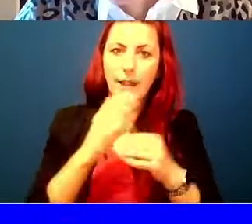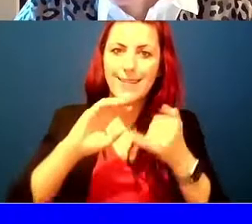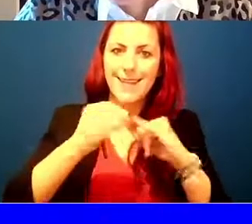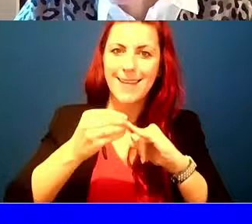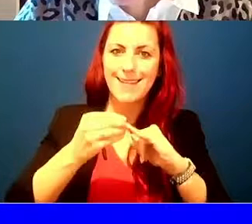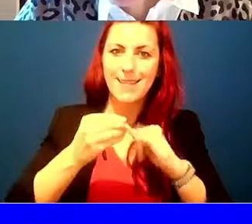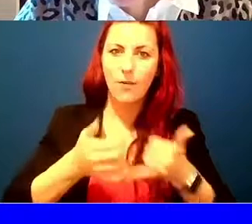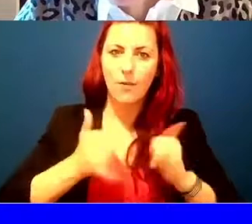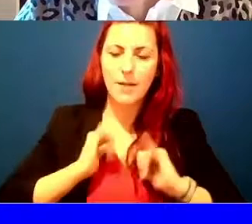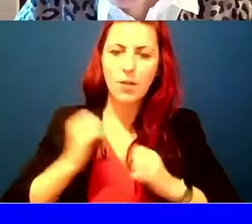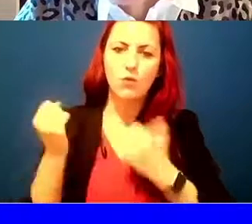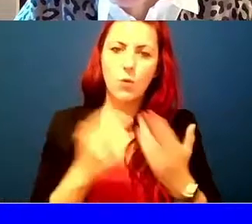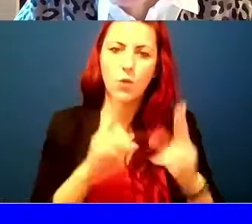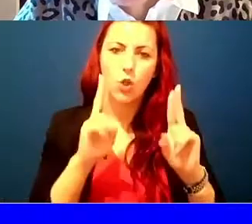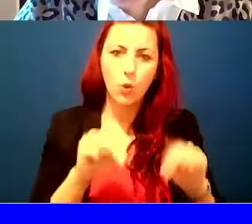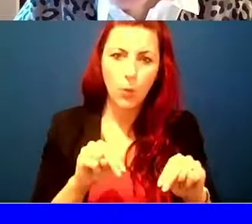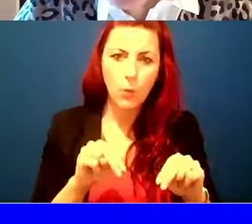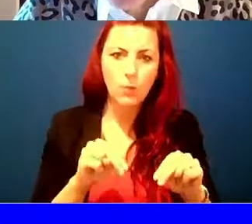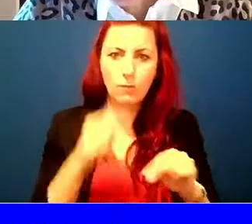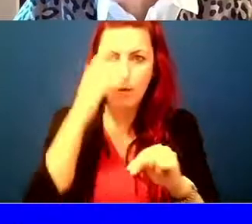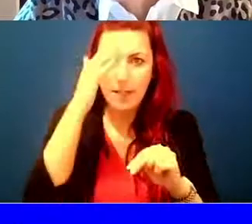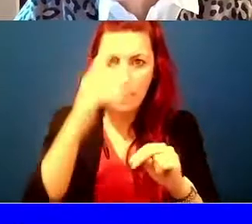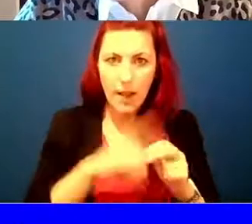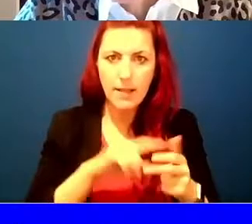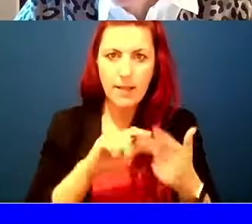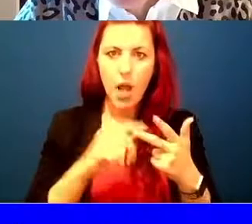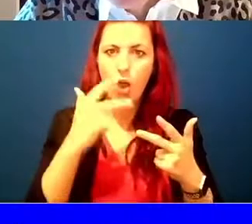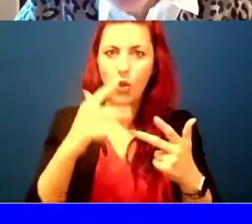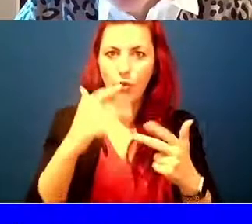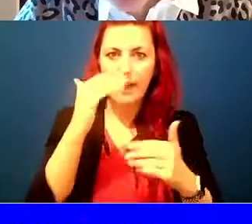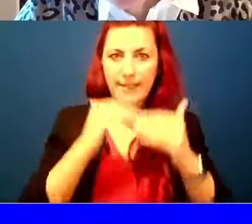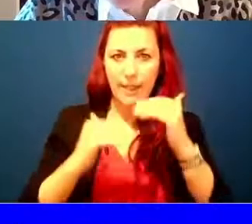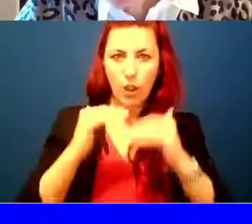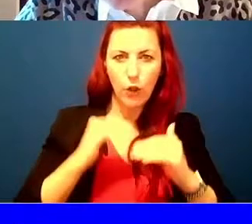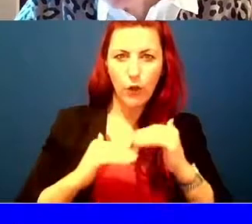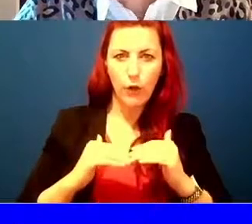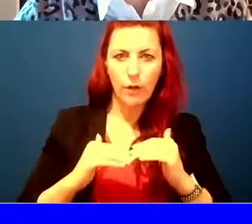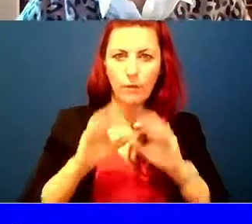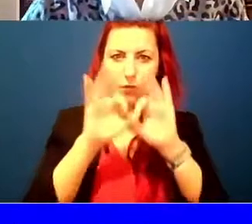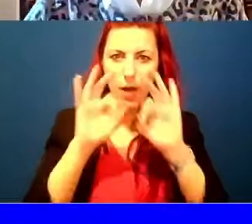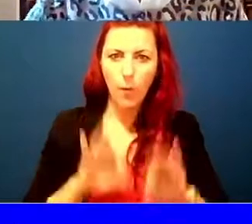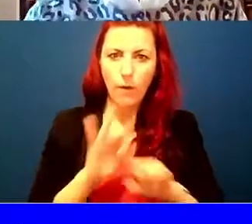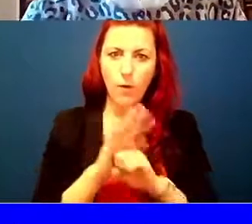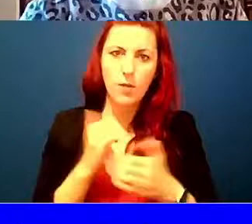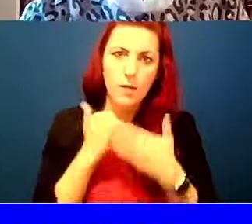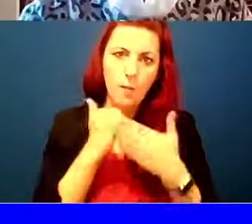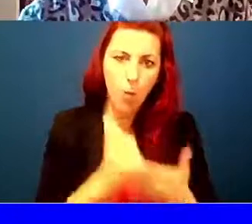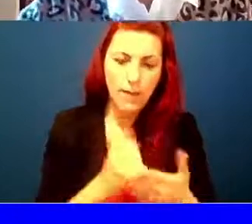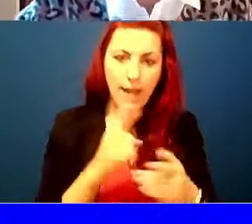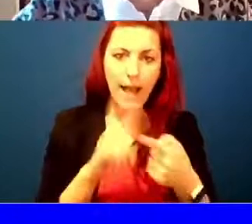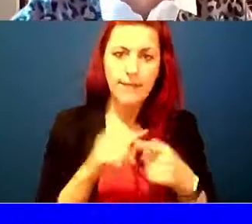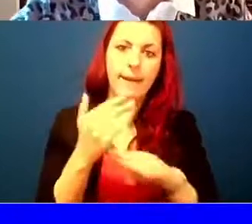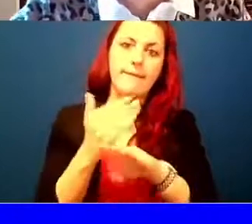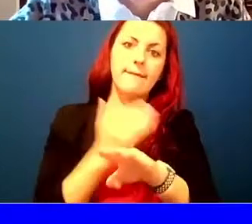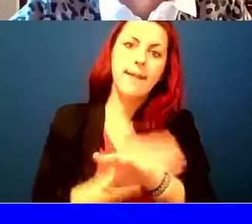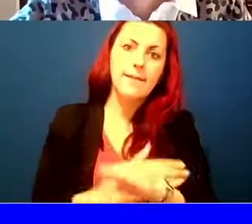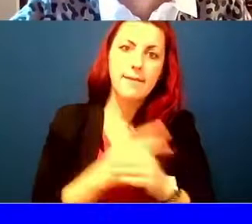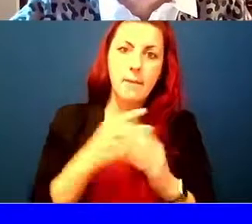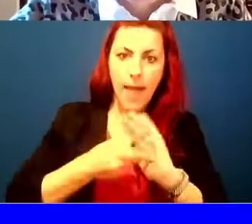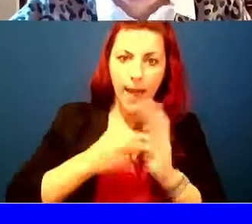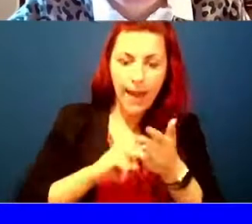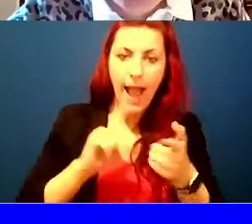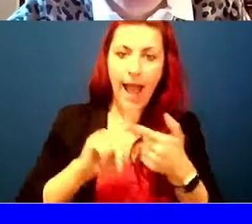guiding principles, a three-tier framework for support, and new tools for advanced planning, as well as establishing the decision support